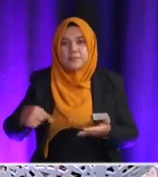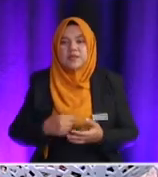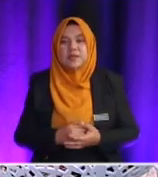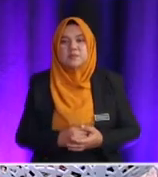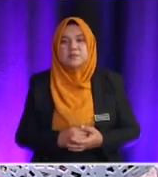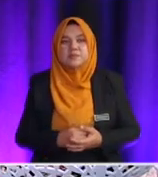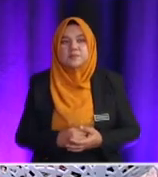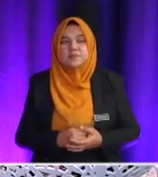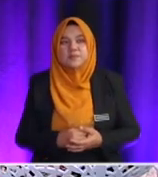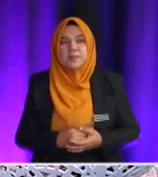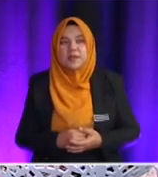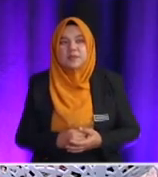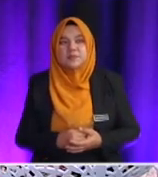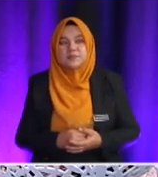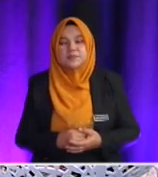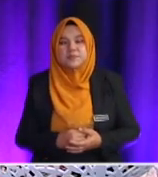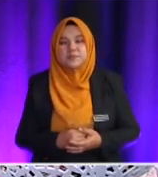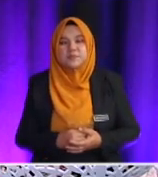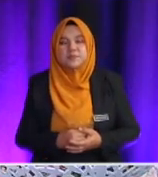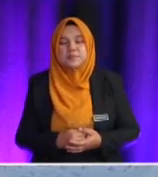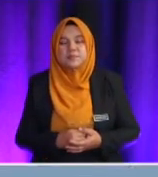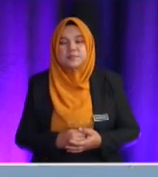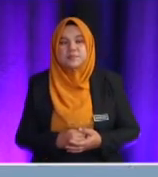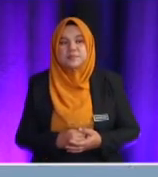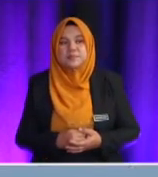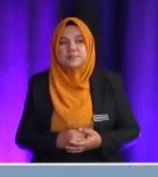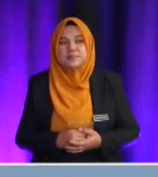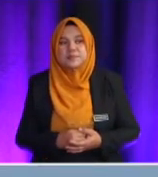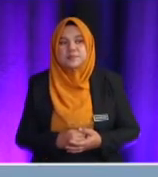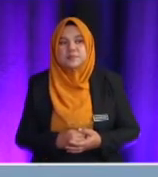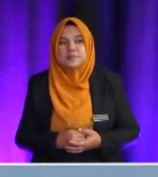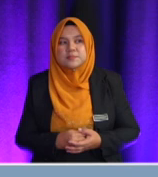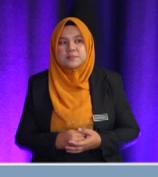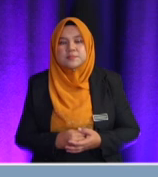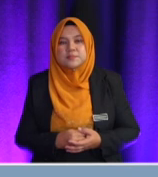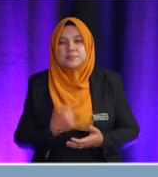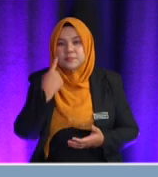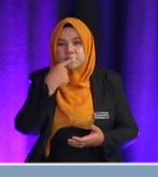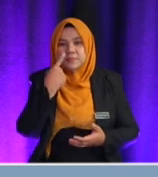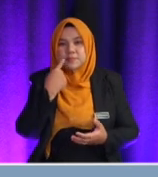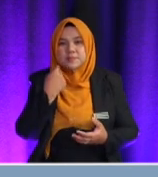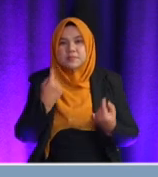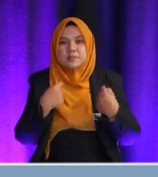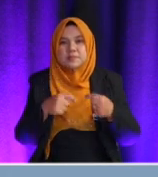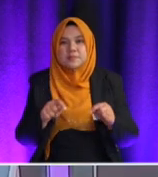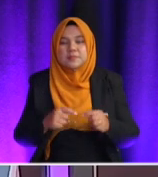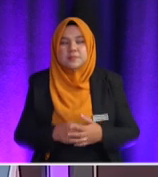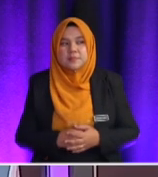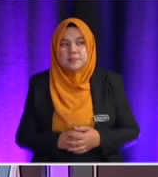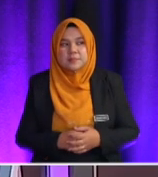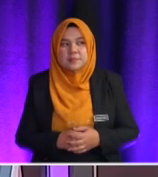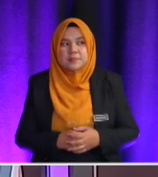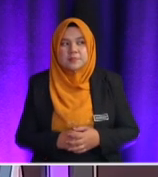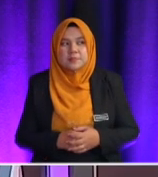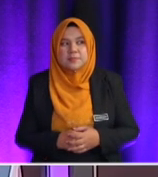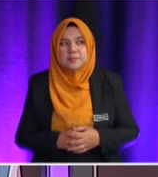Irfan and Shasha, we have another 2. Yes. Okay, what color Let's do you want? Which one? Who who will go first? Mm-hmm. Sasha or